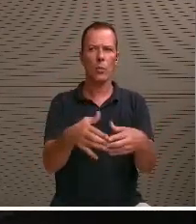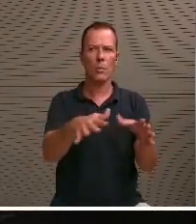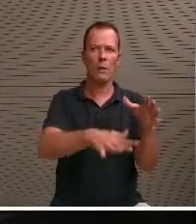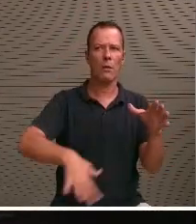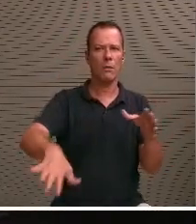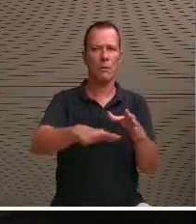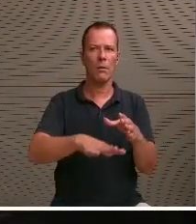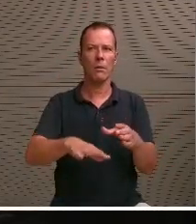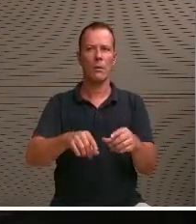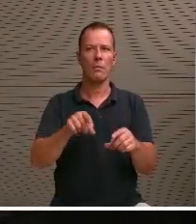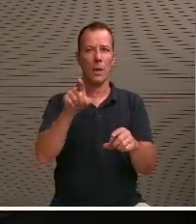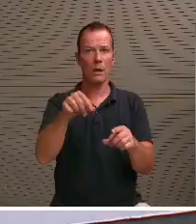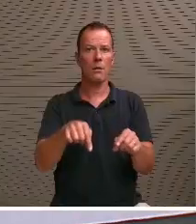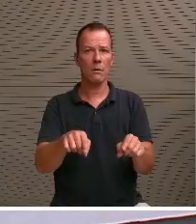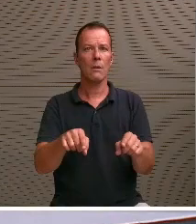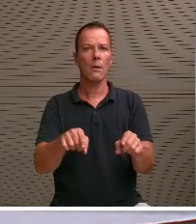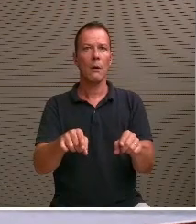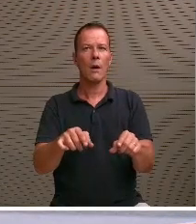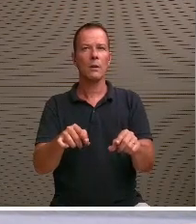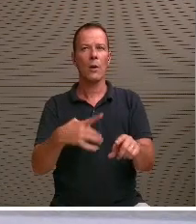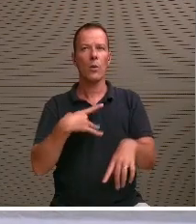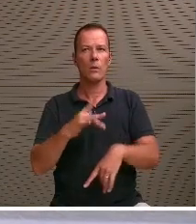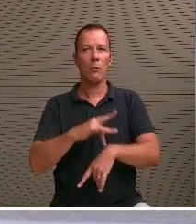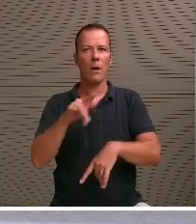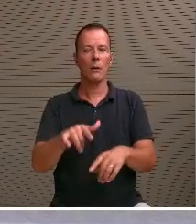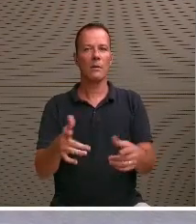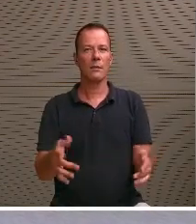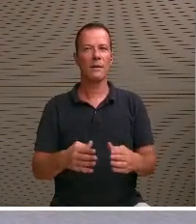and I was really touched, and I thought